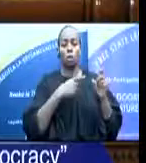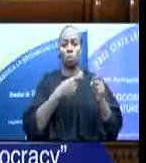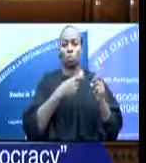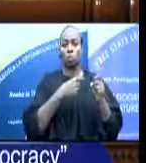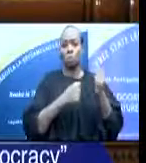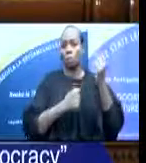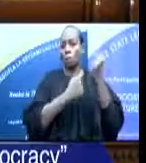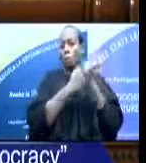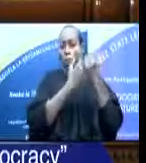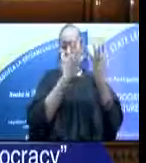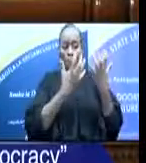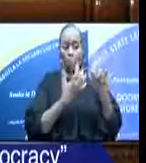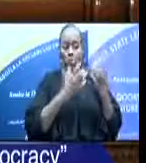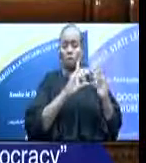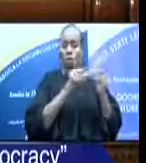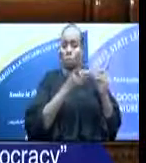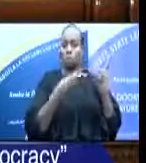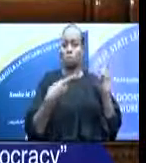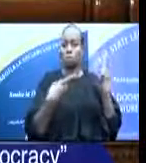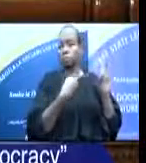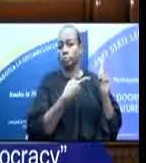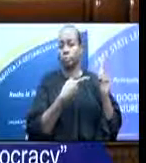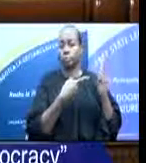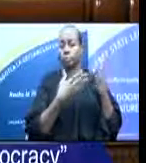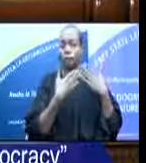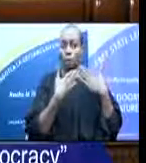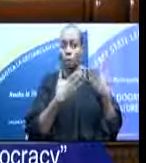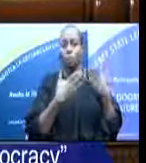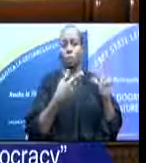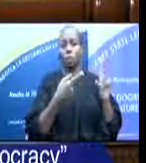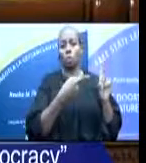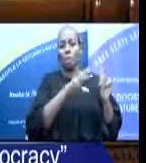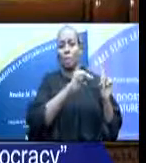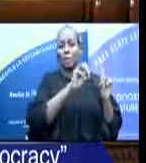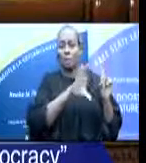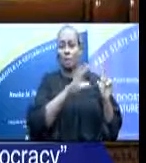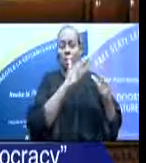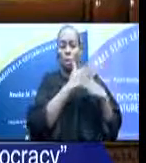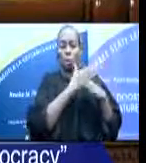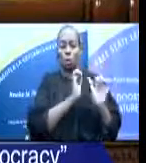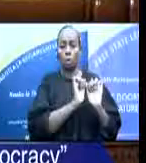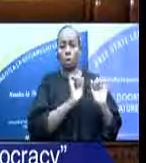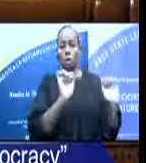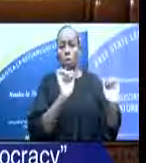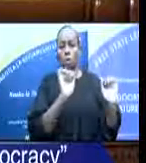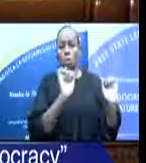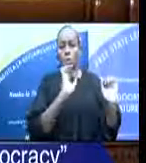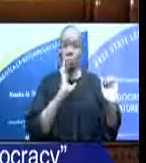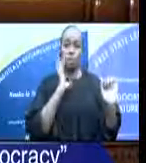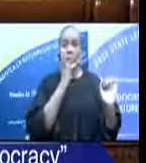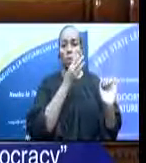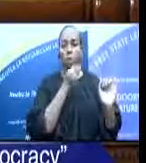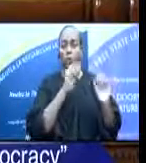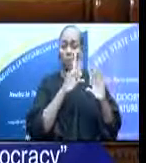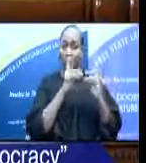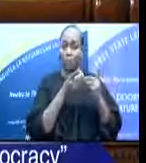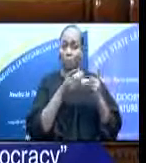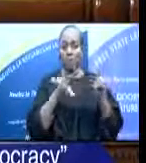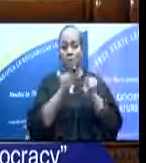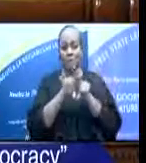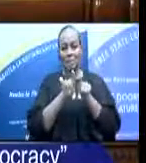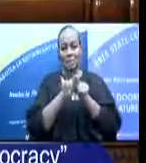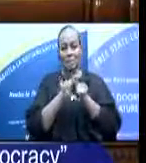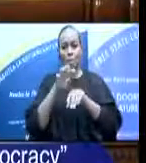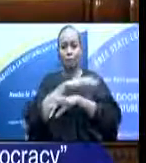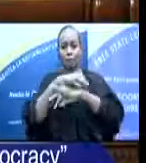support this budget, Honorable Speaker. Thank you, Memonseng, ka mosebetsi o motle wa lefapha le baahi ba